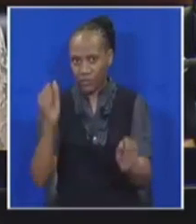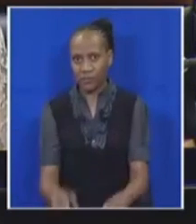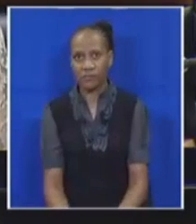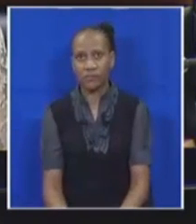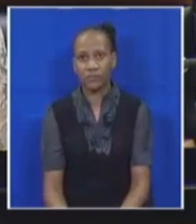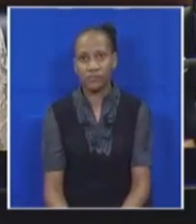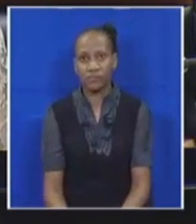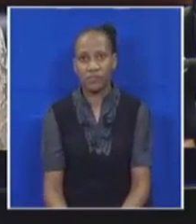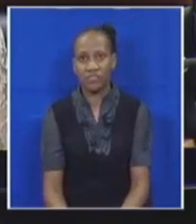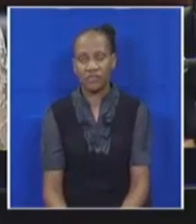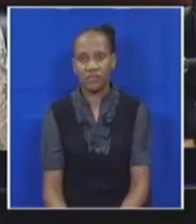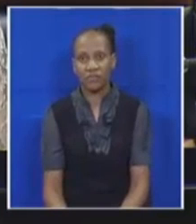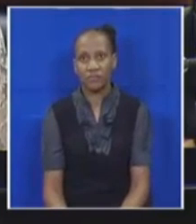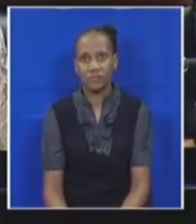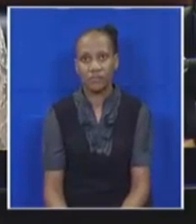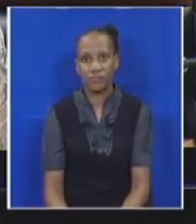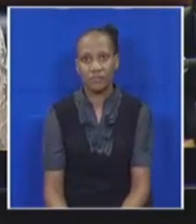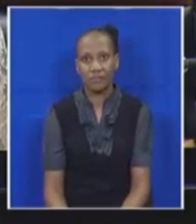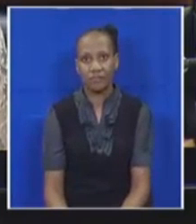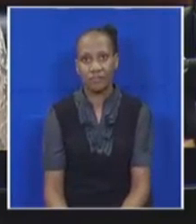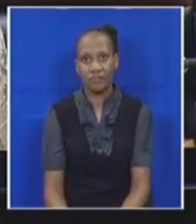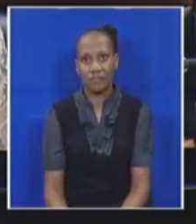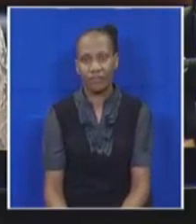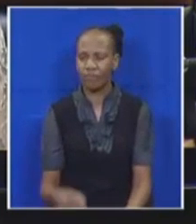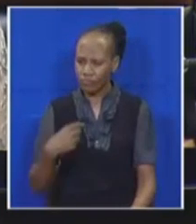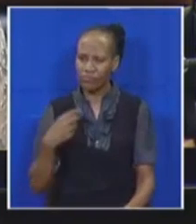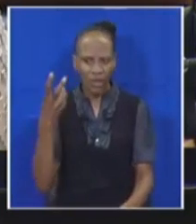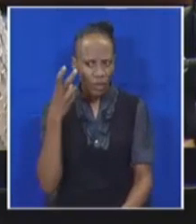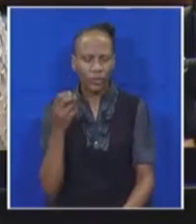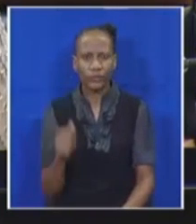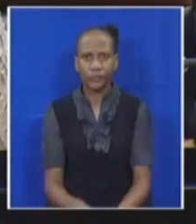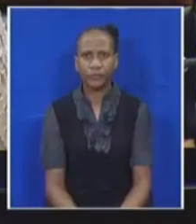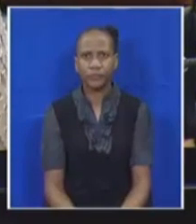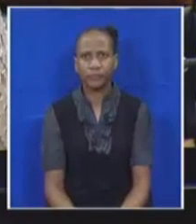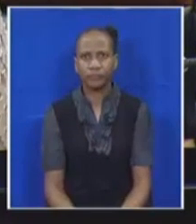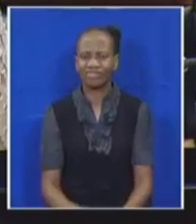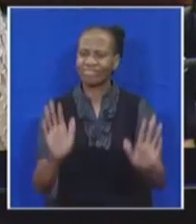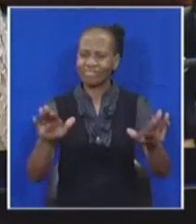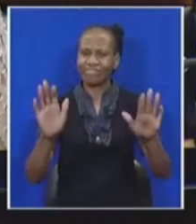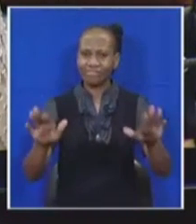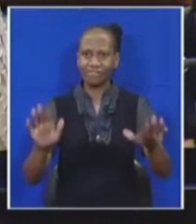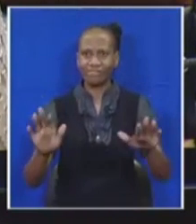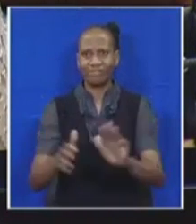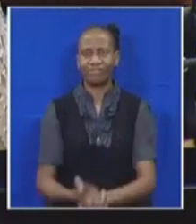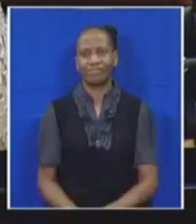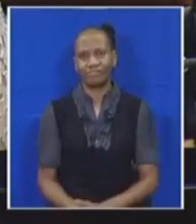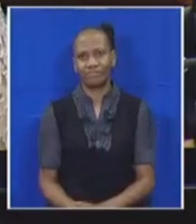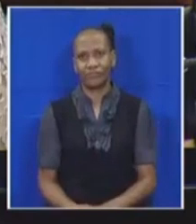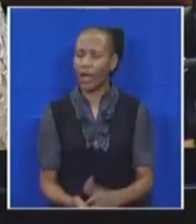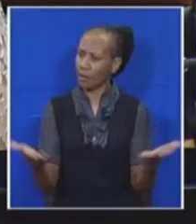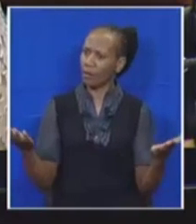the point you are raising is we did get to hear that order.